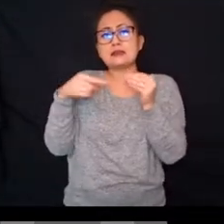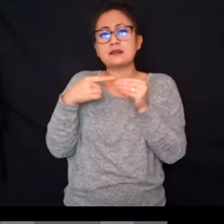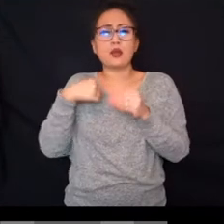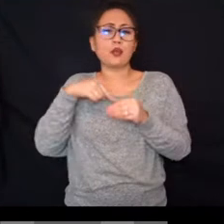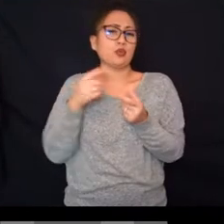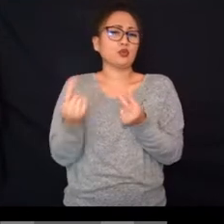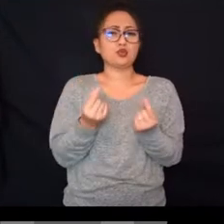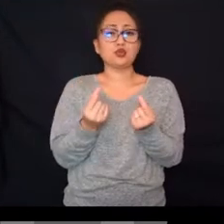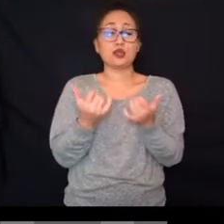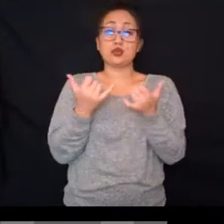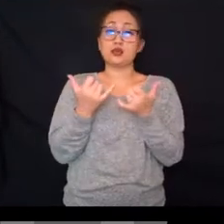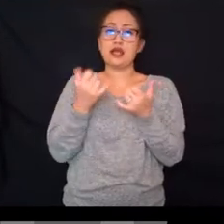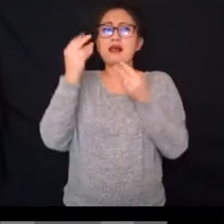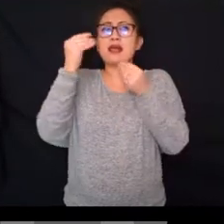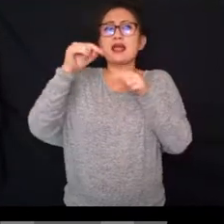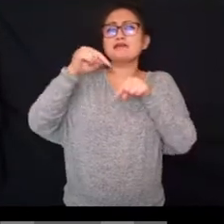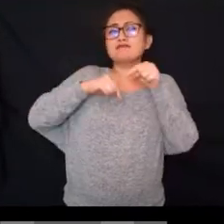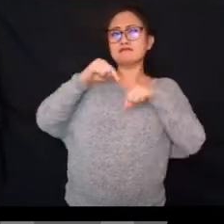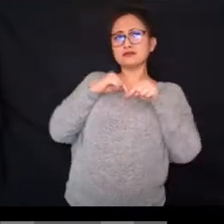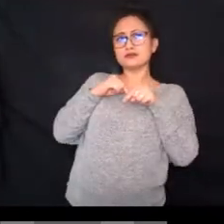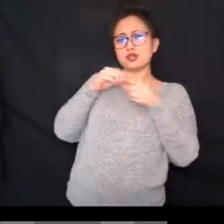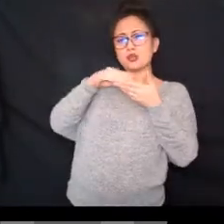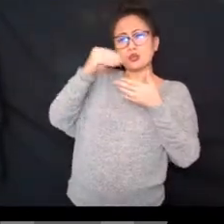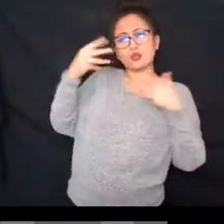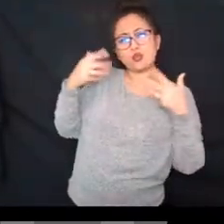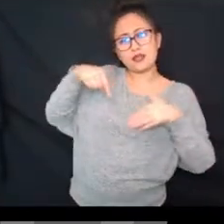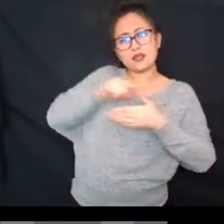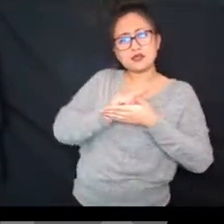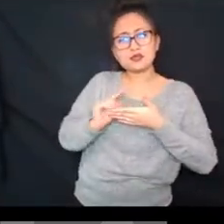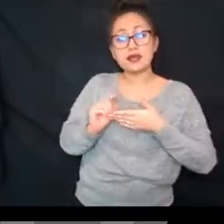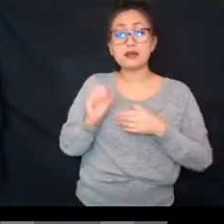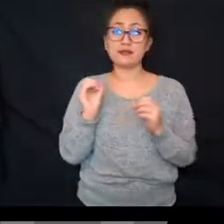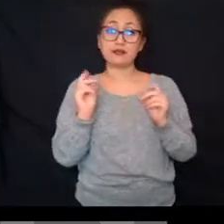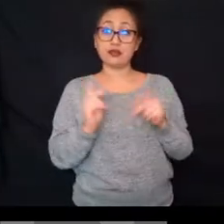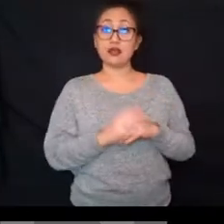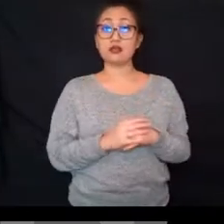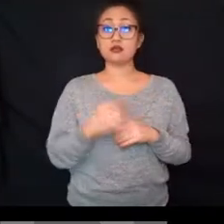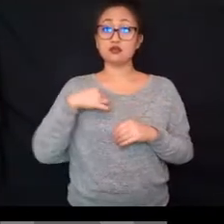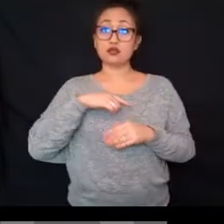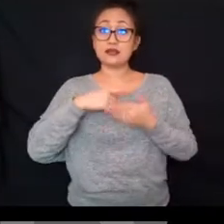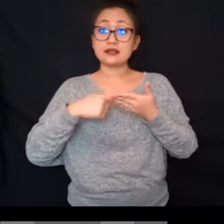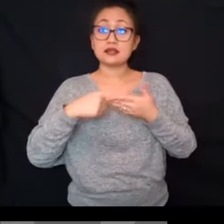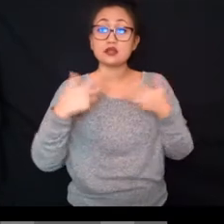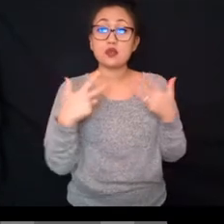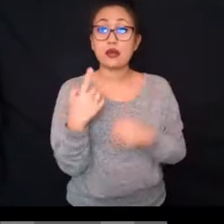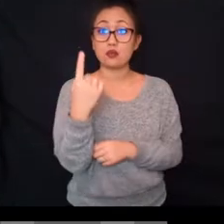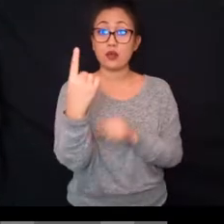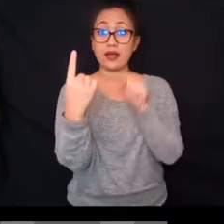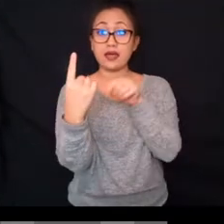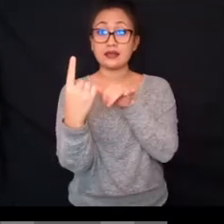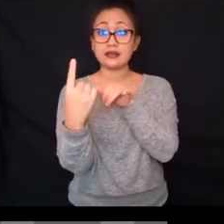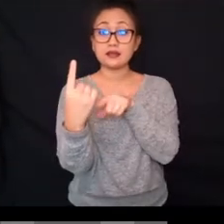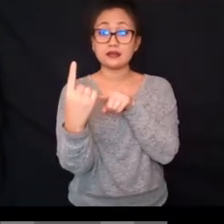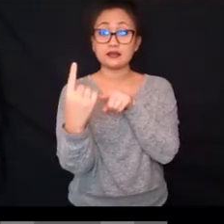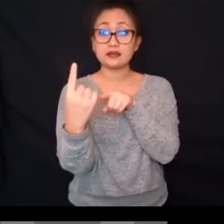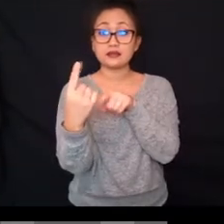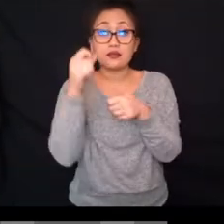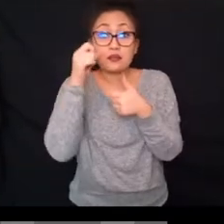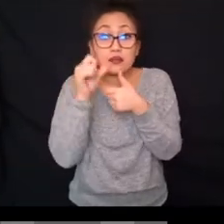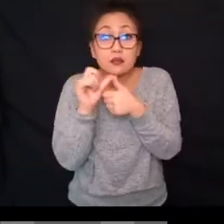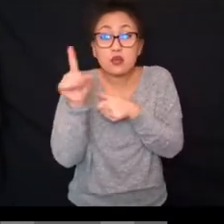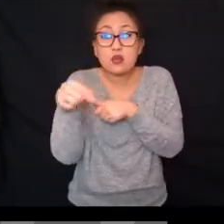we found out this week. All right, let's see. When we talked about one, and remember we only had one person to go to the movie that